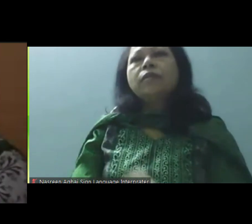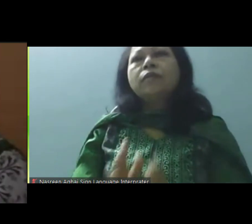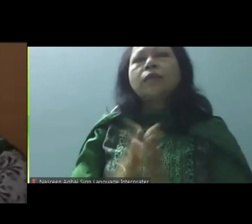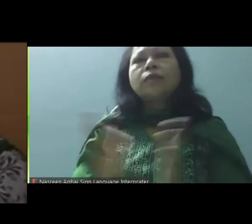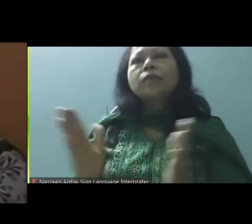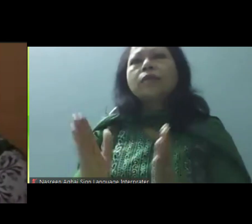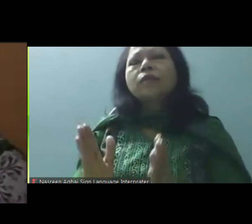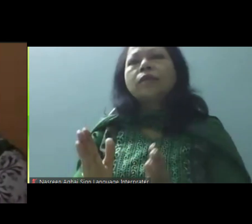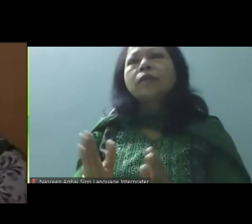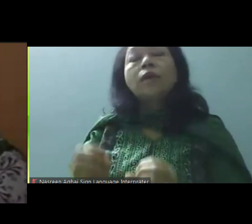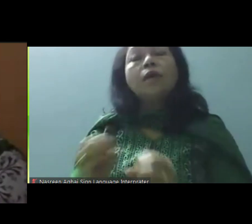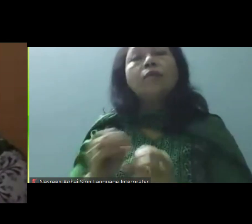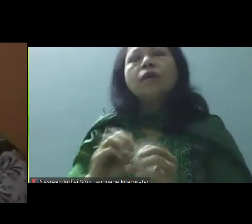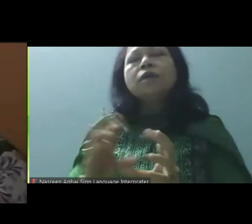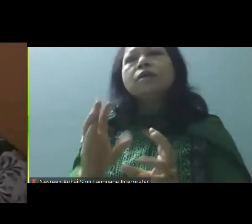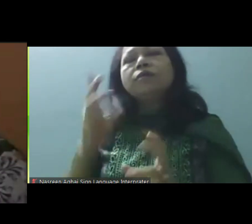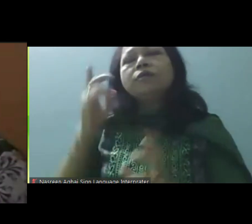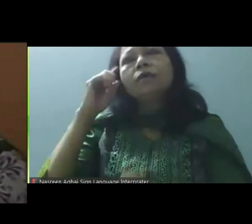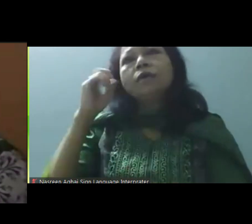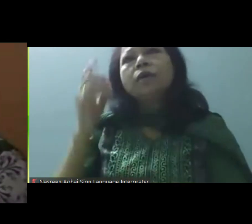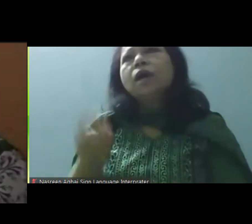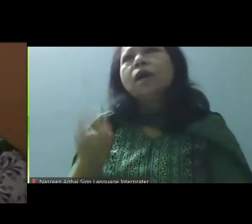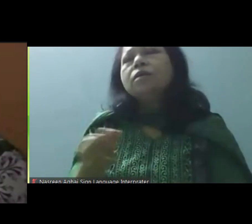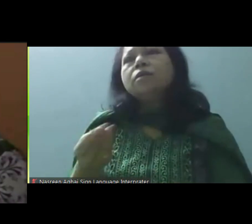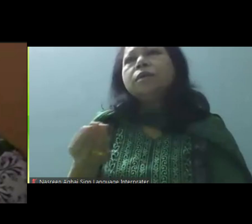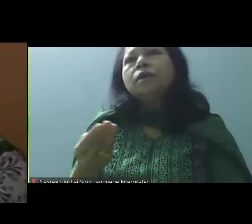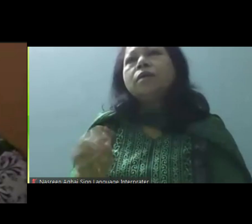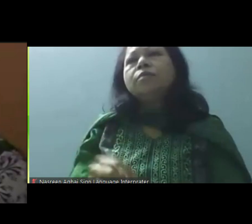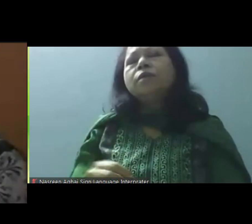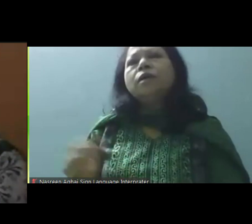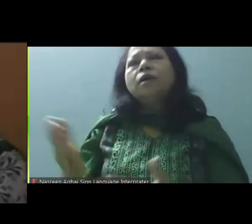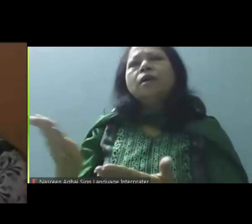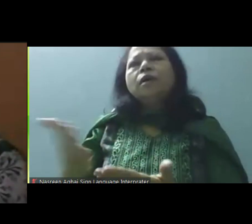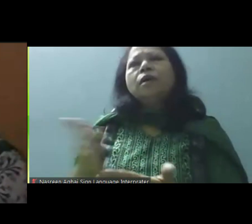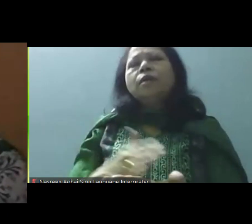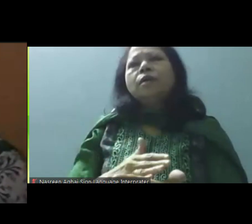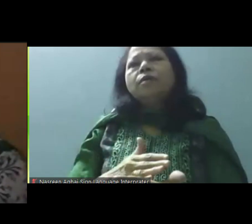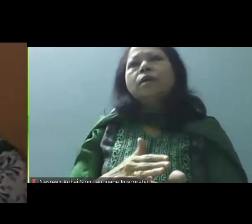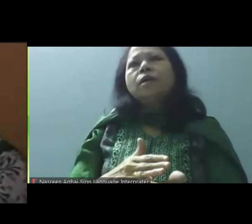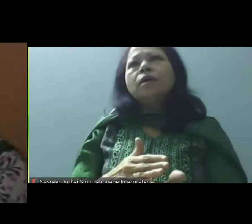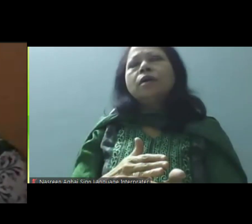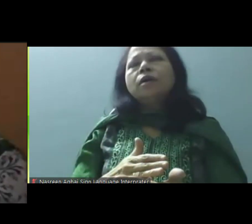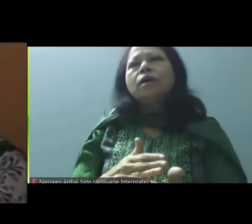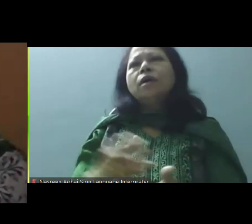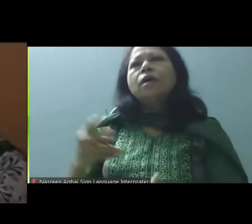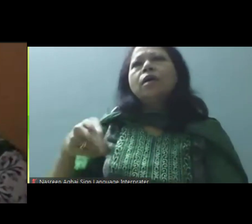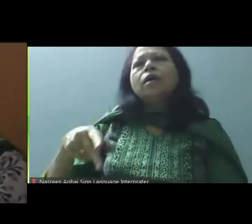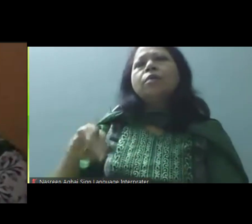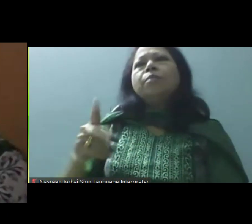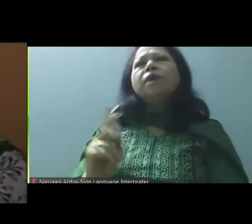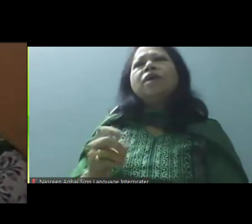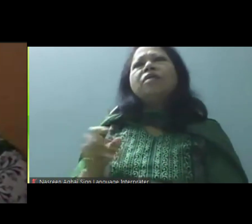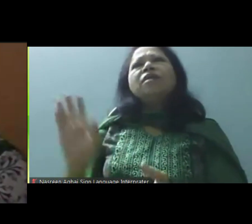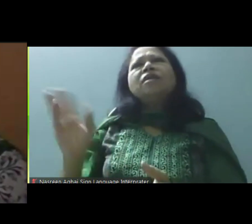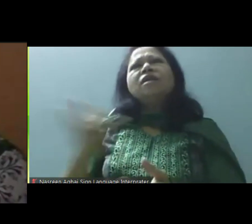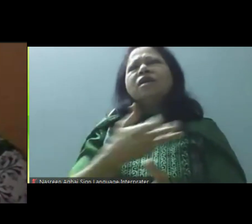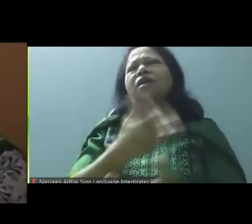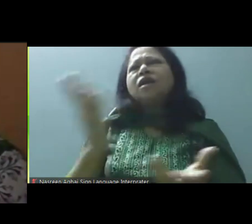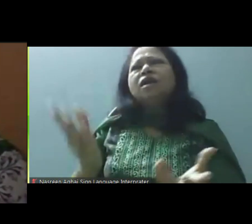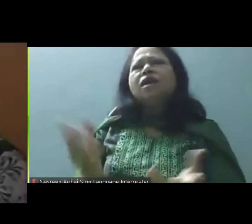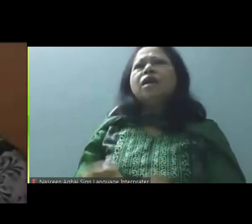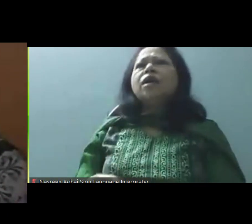much facilities in documents, but not practically, like